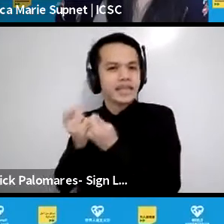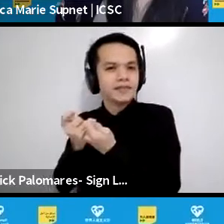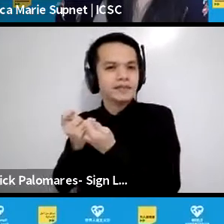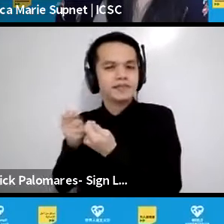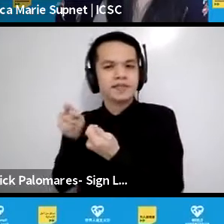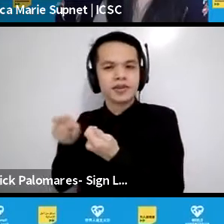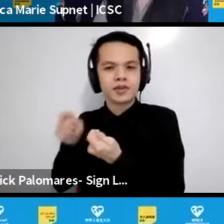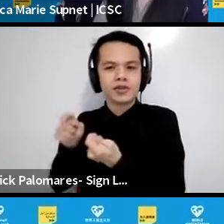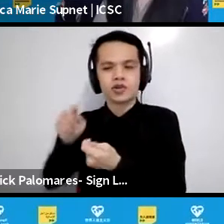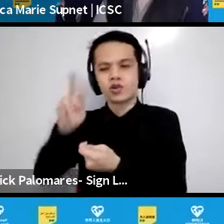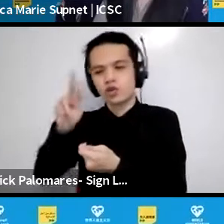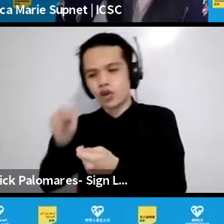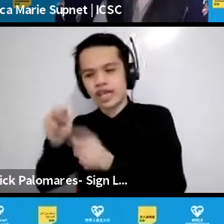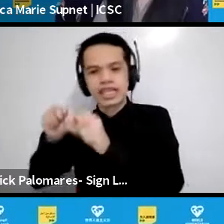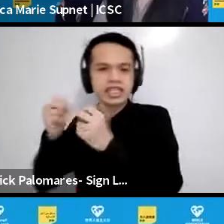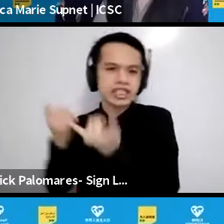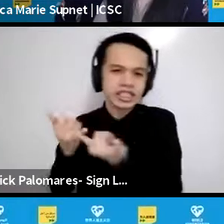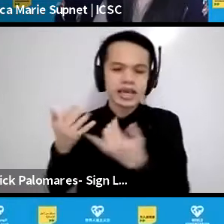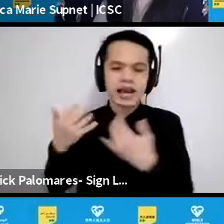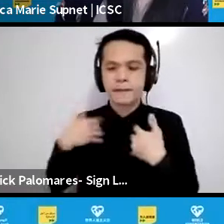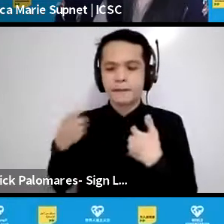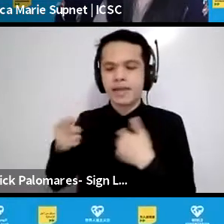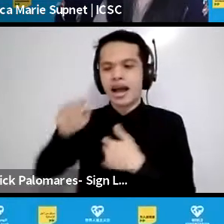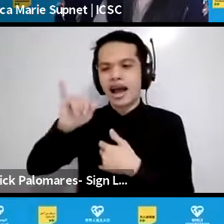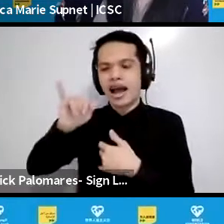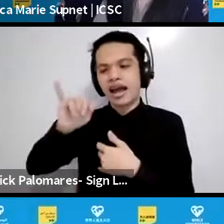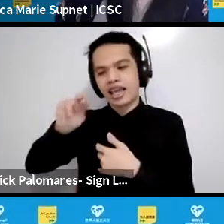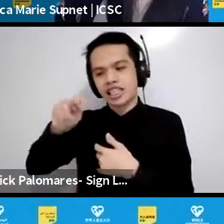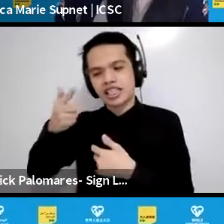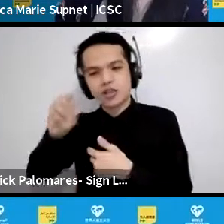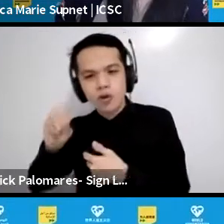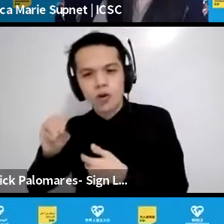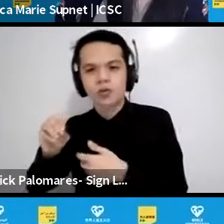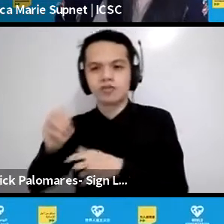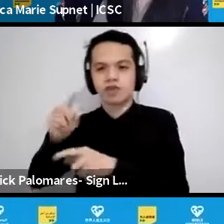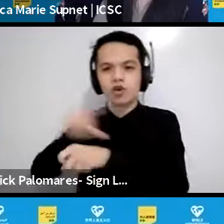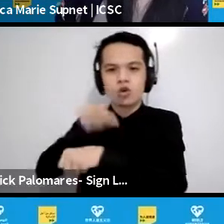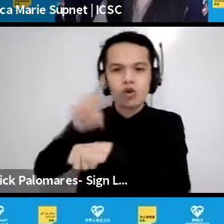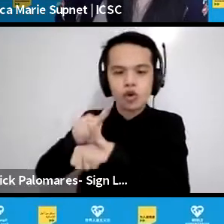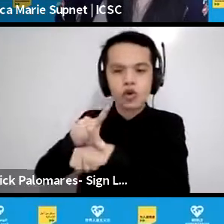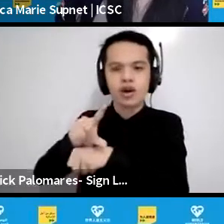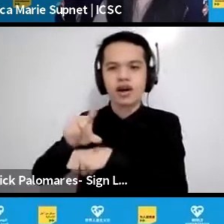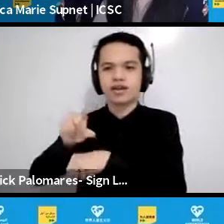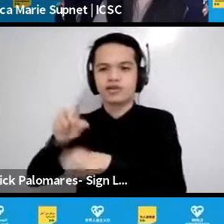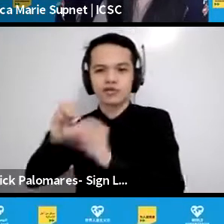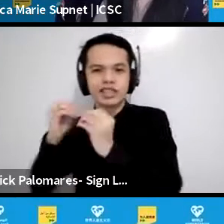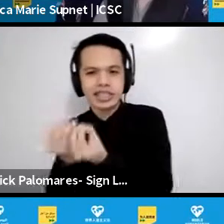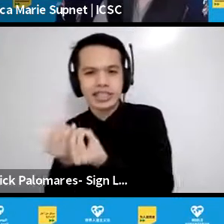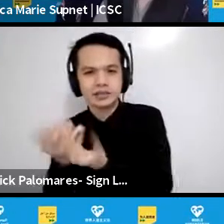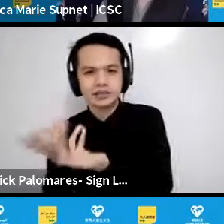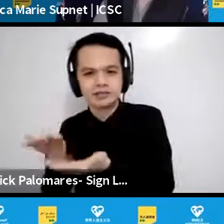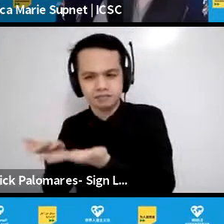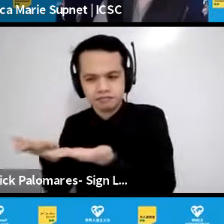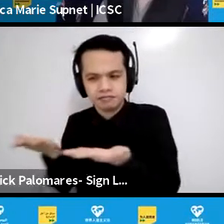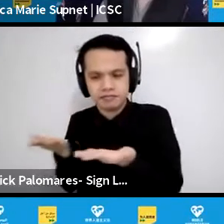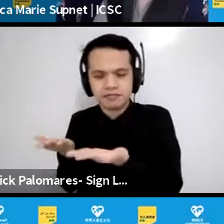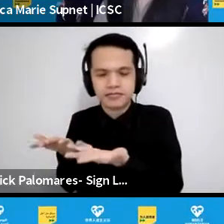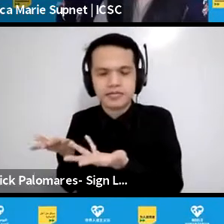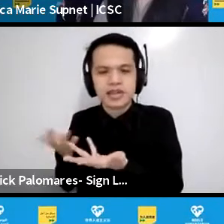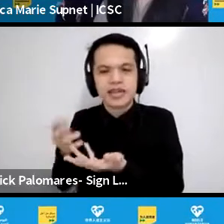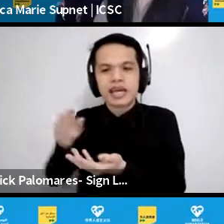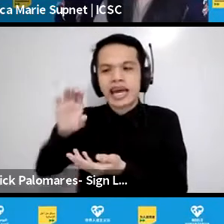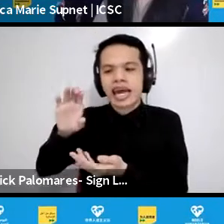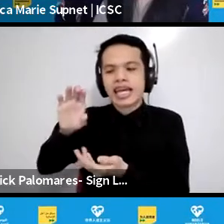composed of UN agencies. We have NGOs, local organizations as well. So the